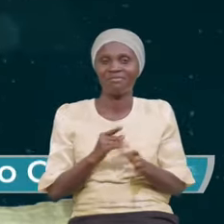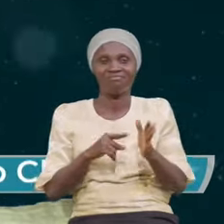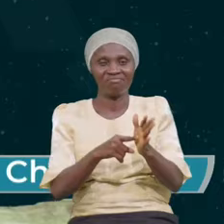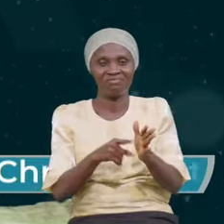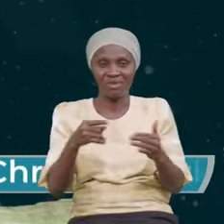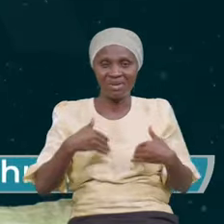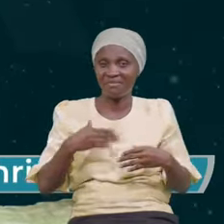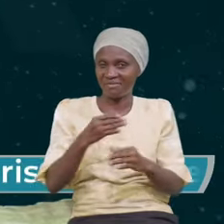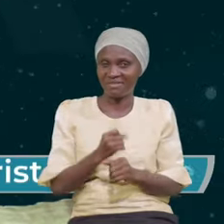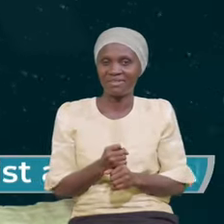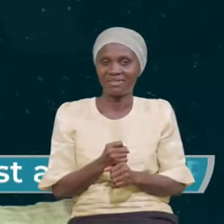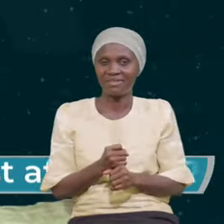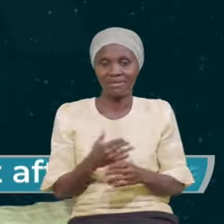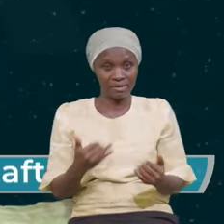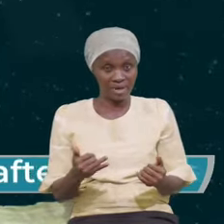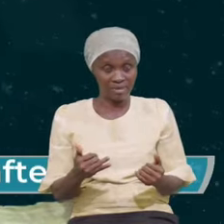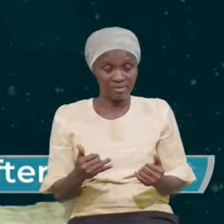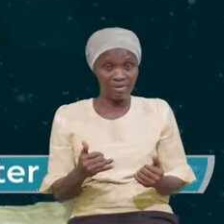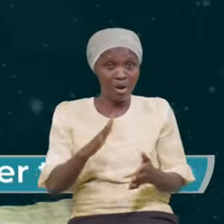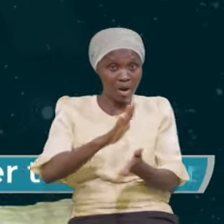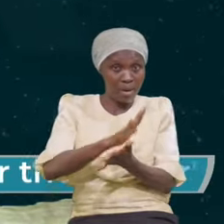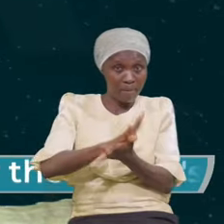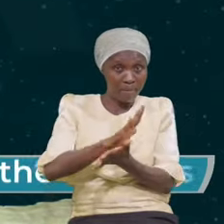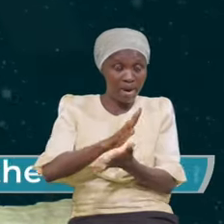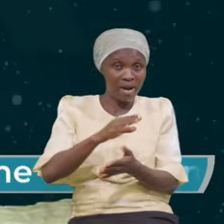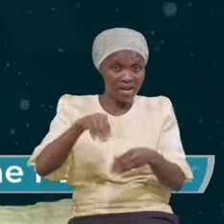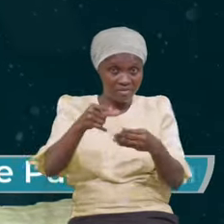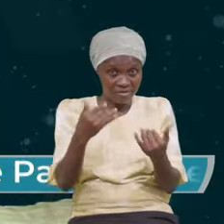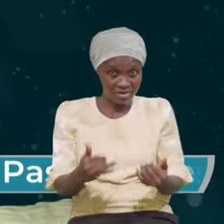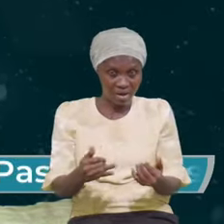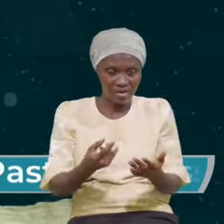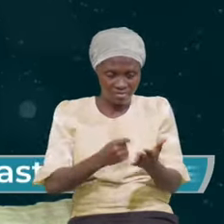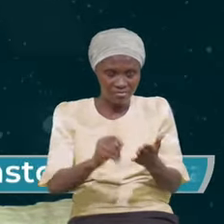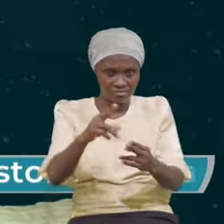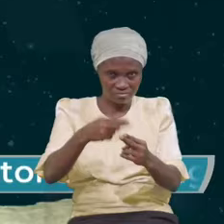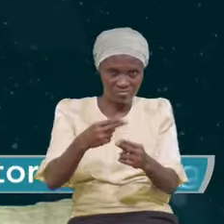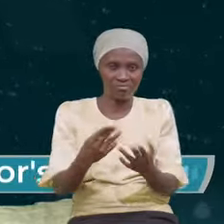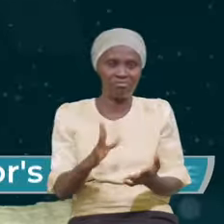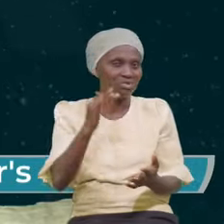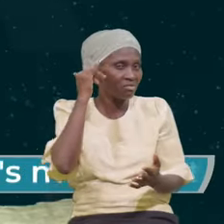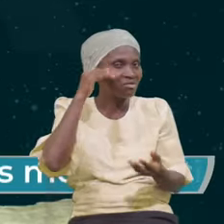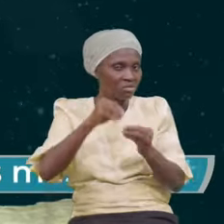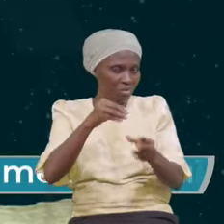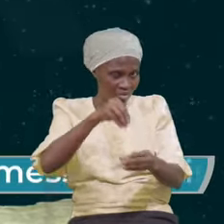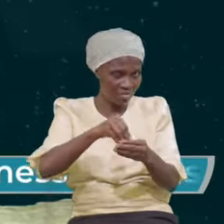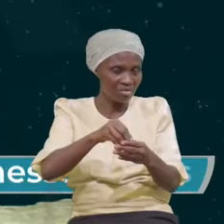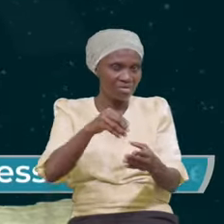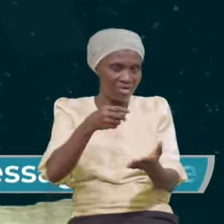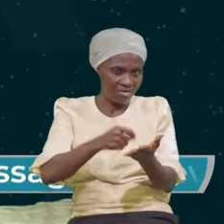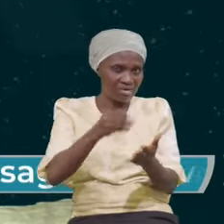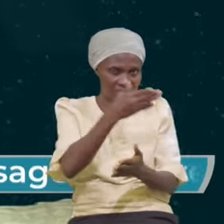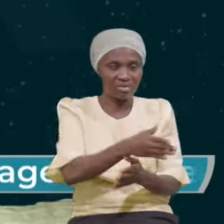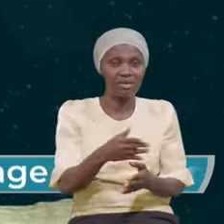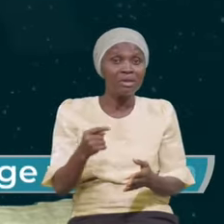identity your name your telephone number correctly the essence of doing